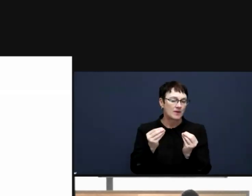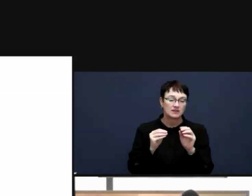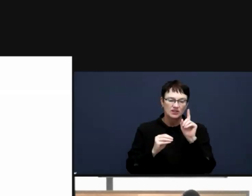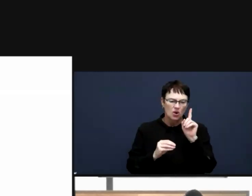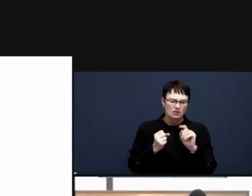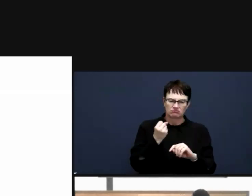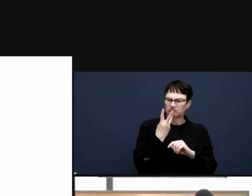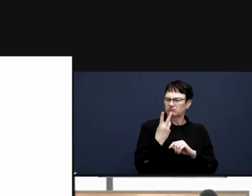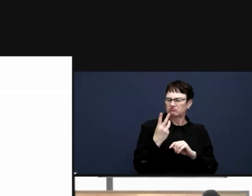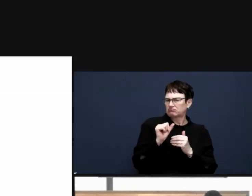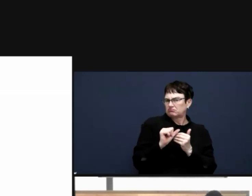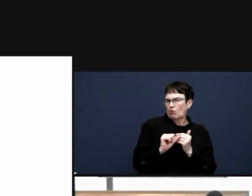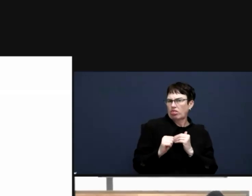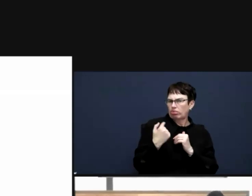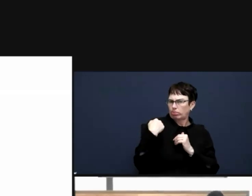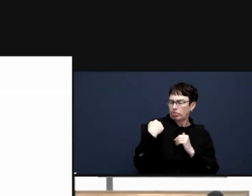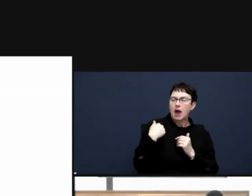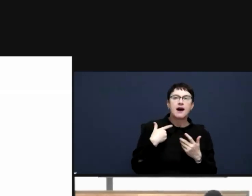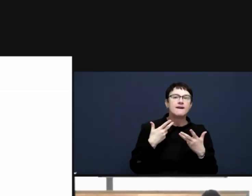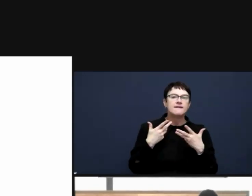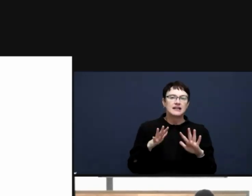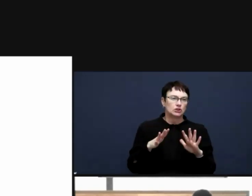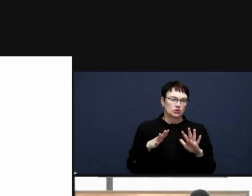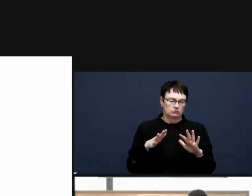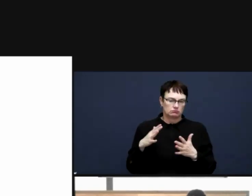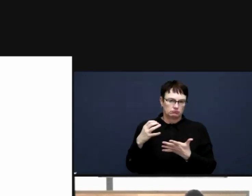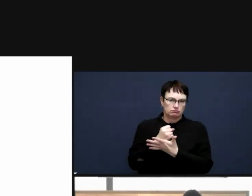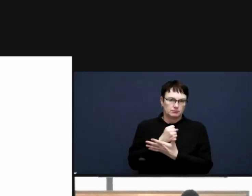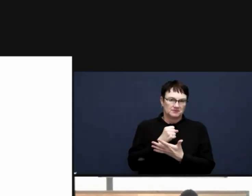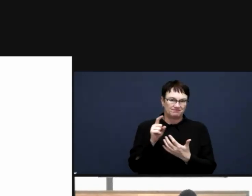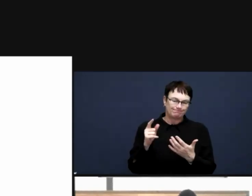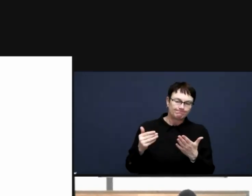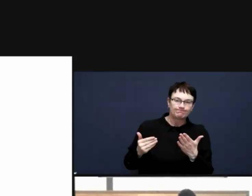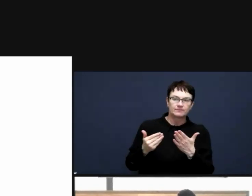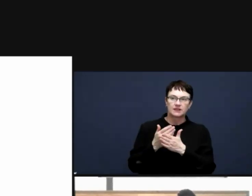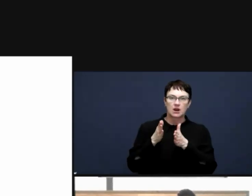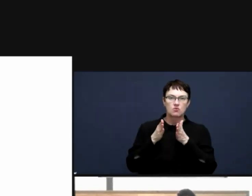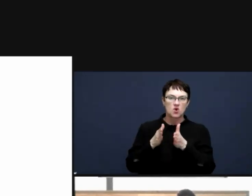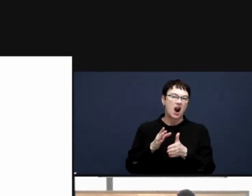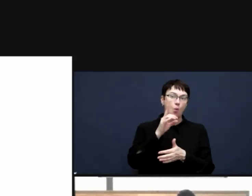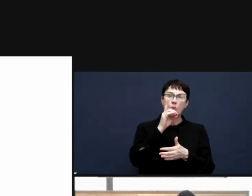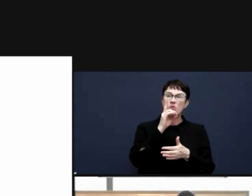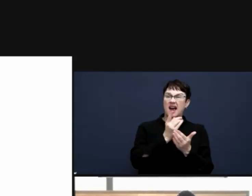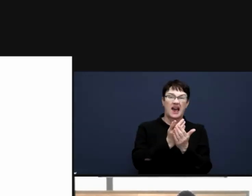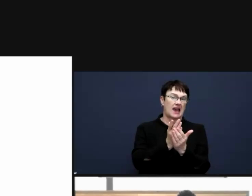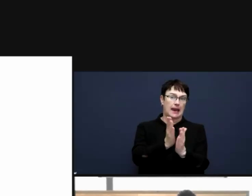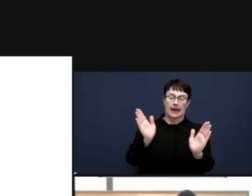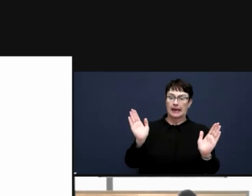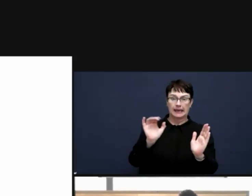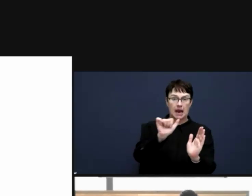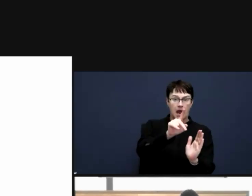Basically, you can test any app on several repeating issues without access to the source code. You don't